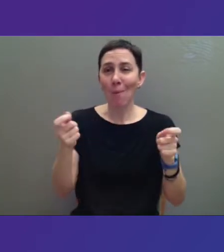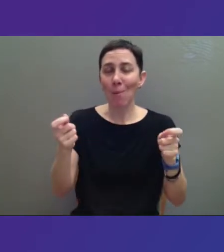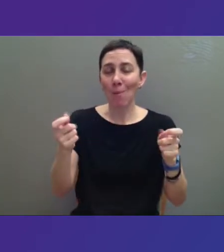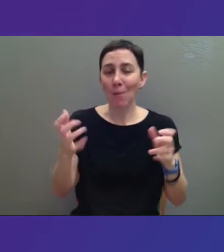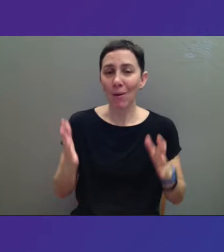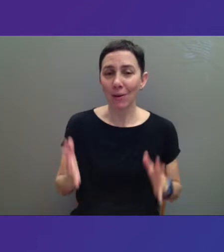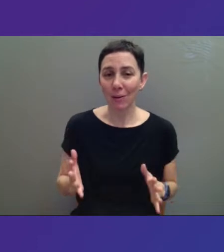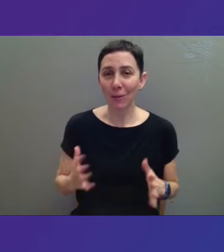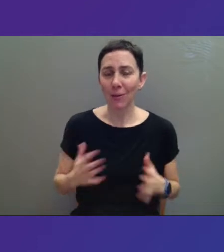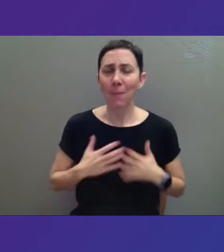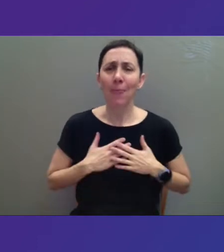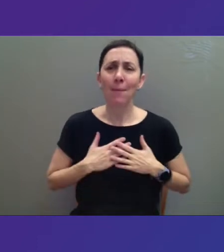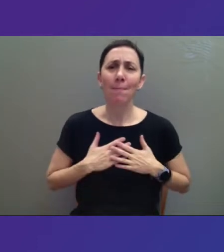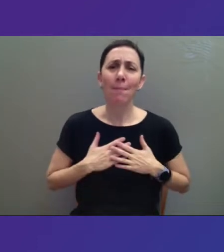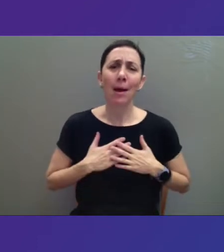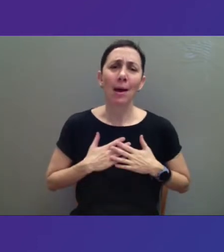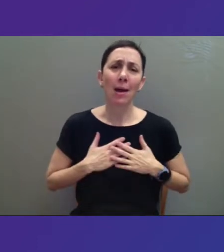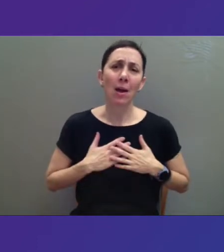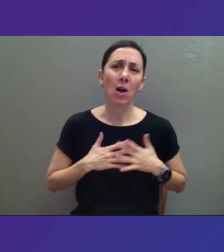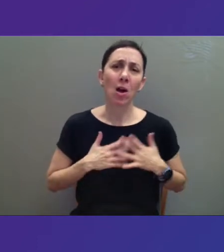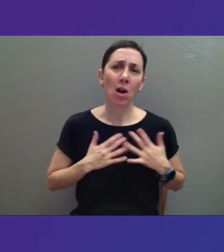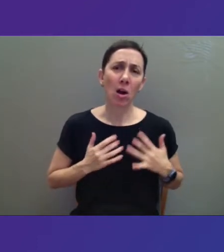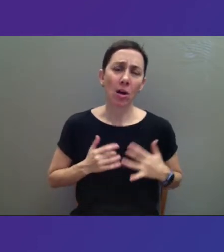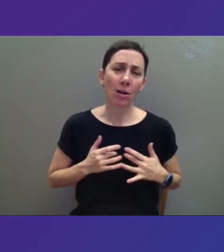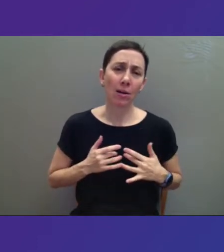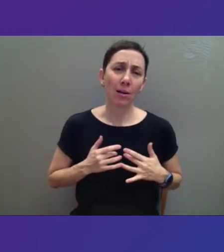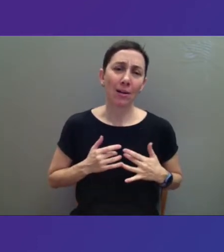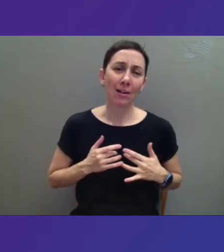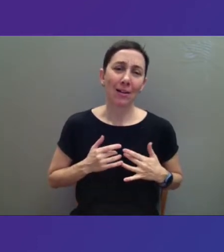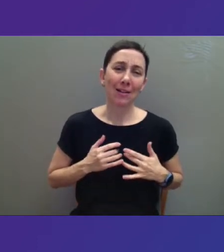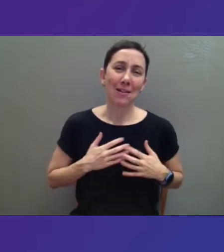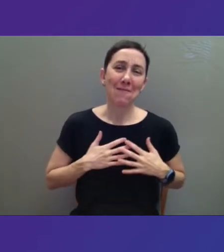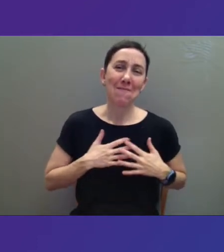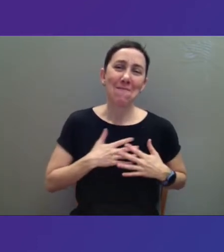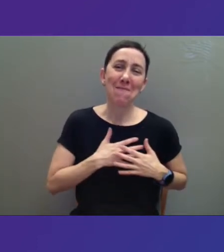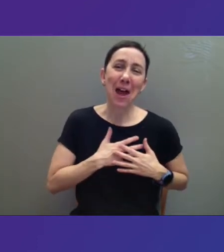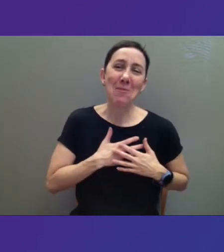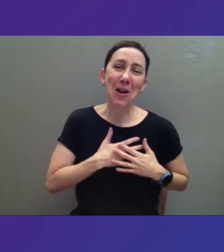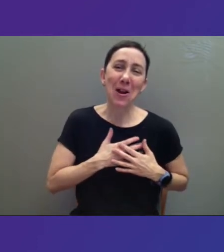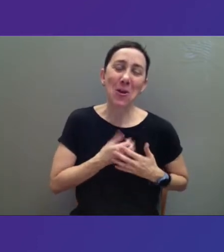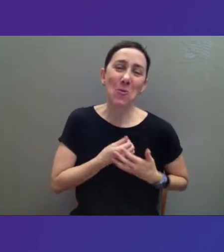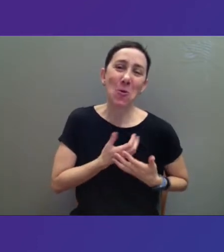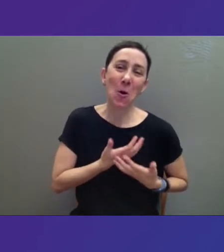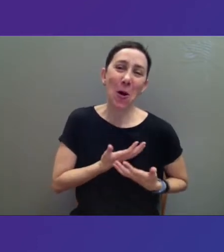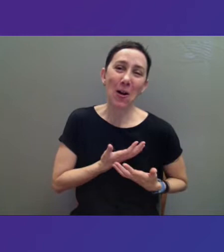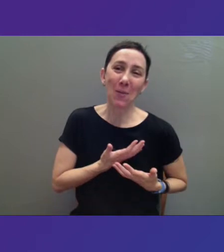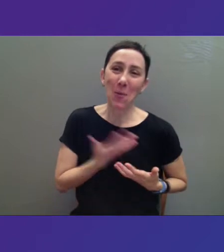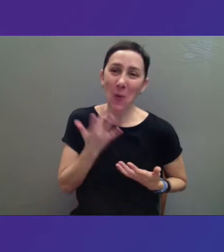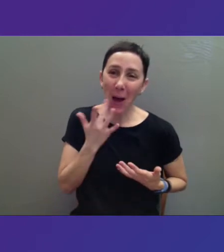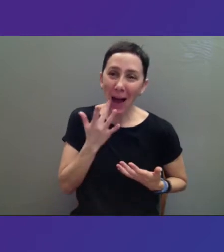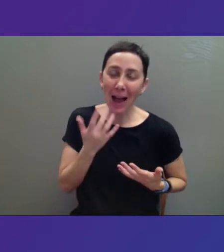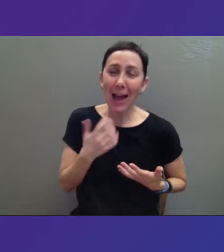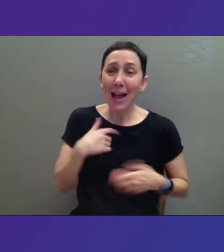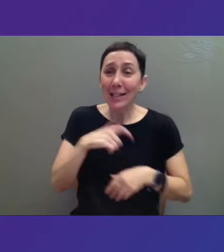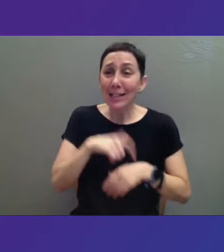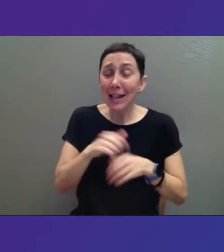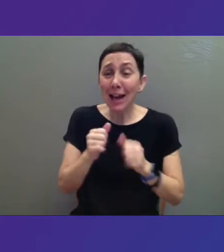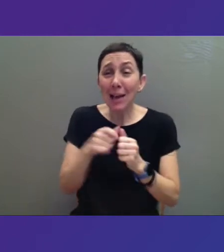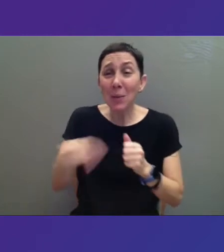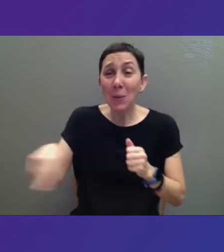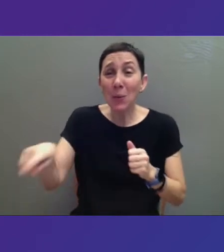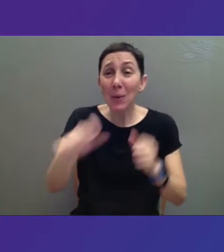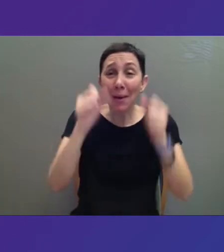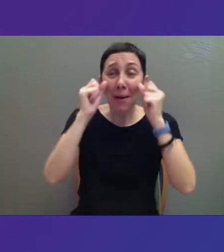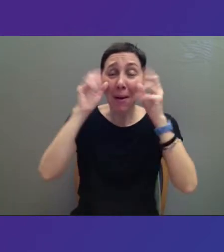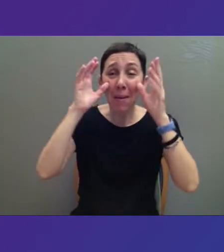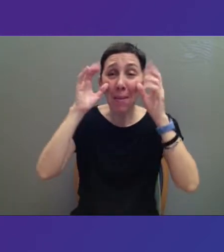My heart feels vibrating and warm to spend time with the amazing artist